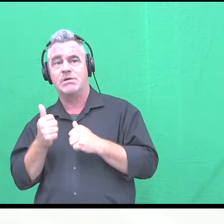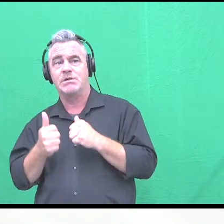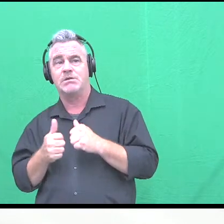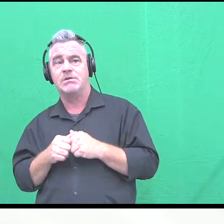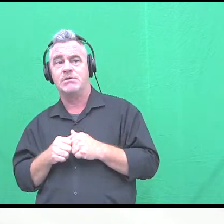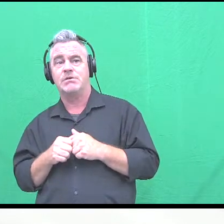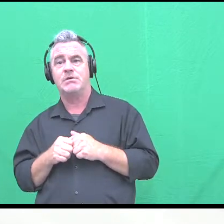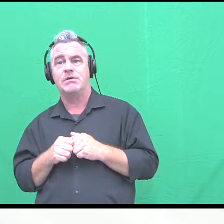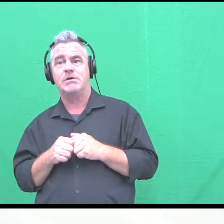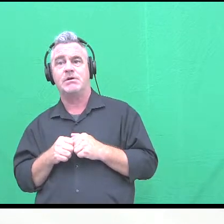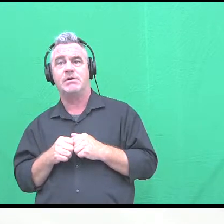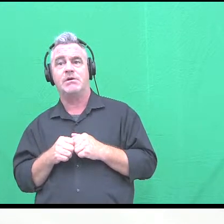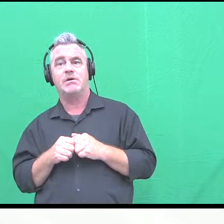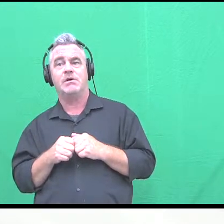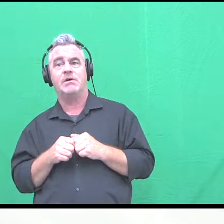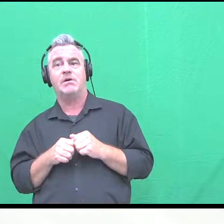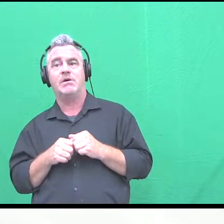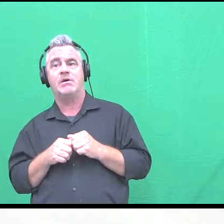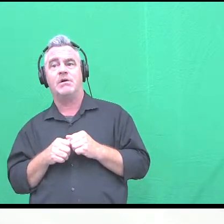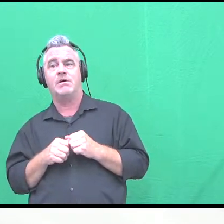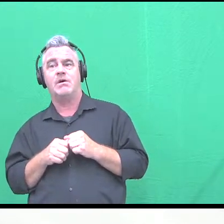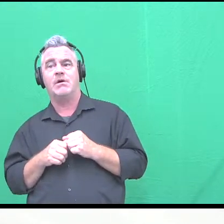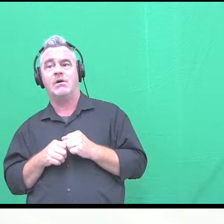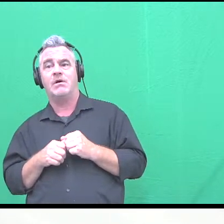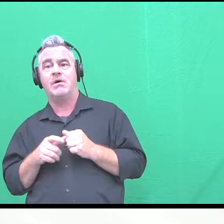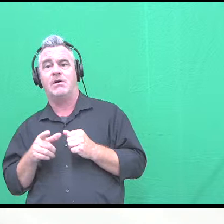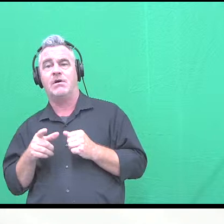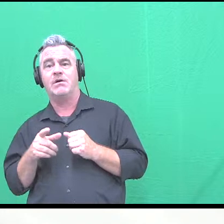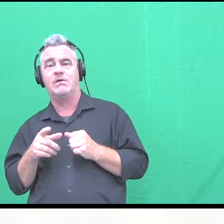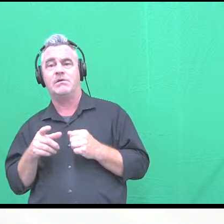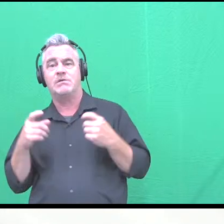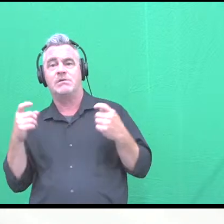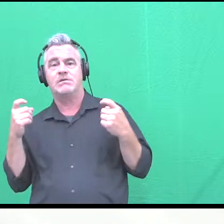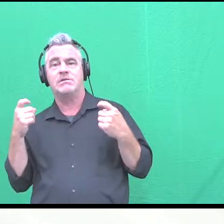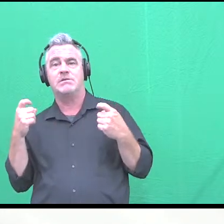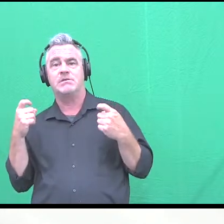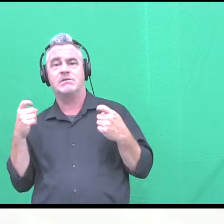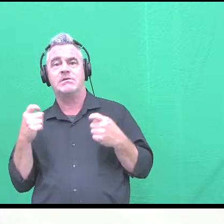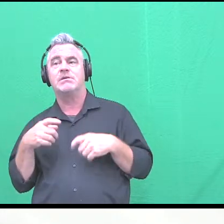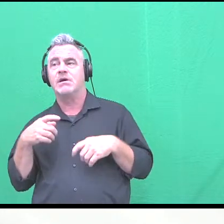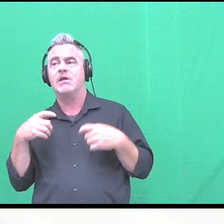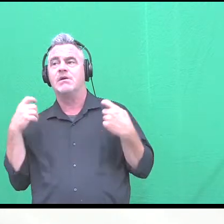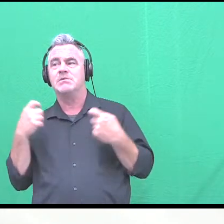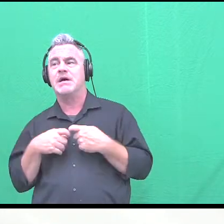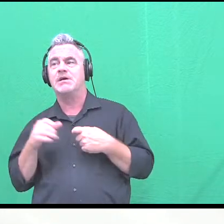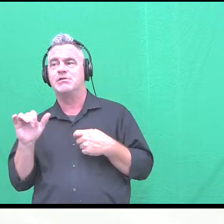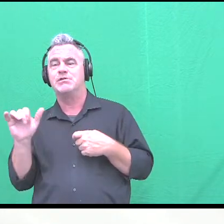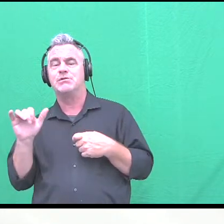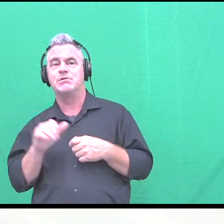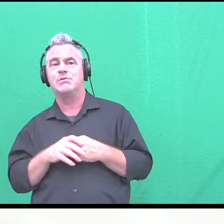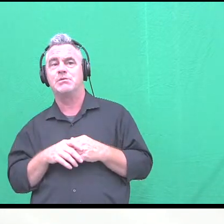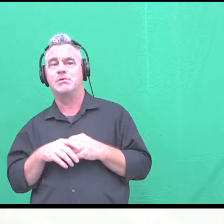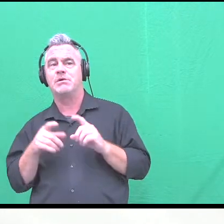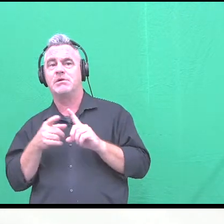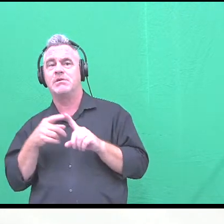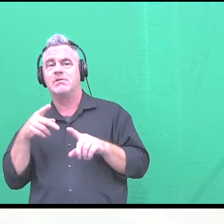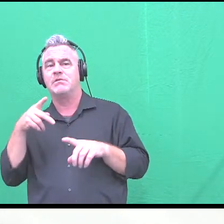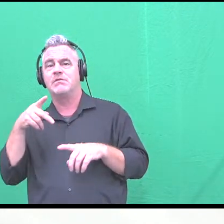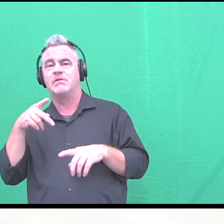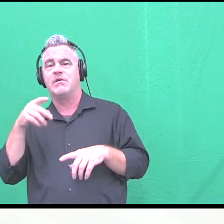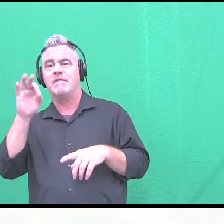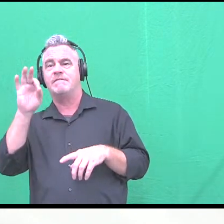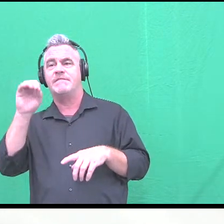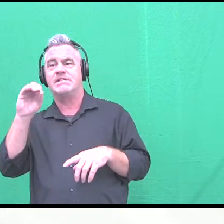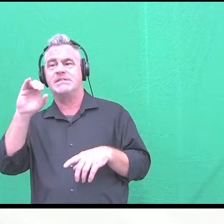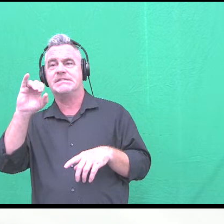Yes. Brian, do we know that? They are in Spanish as well, right? Those letters? Yes, sir. That comes from facilities. That's why I wanted to check,